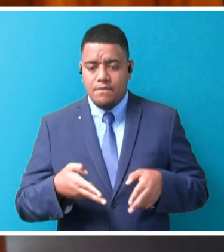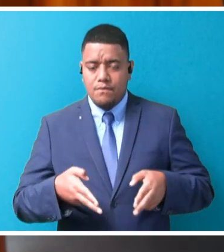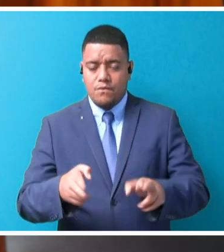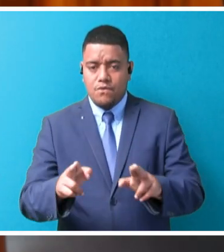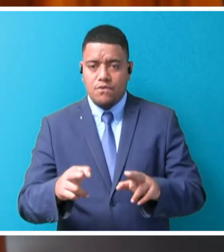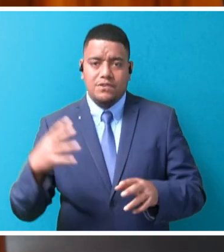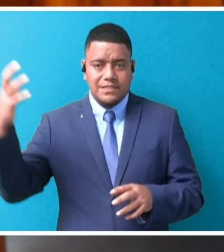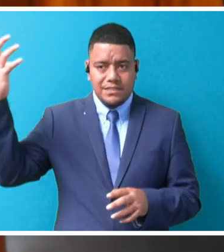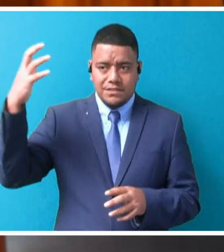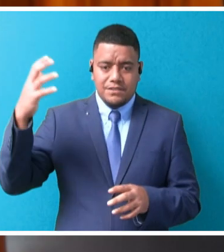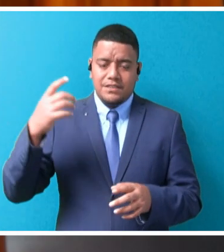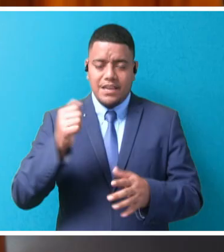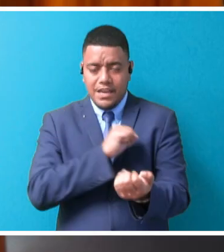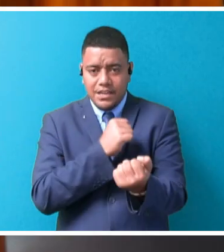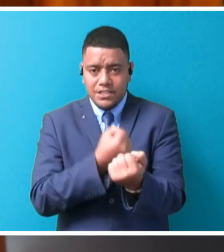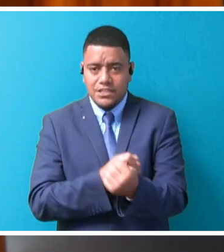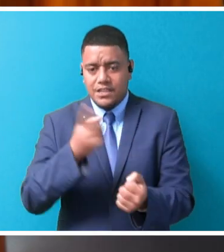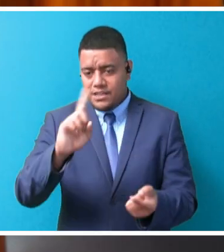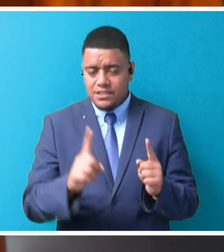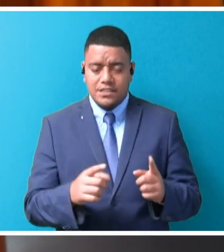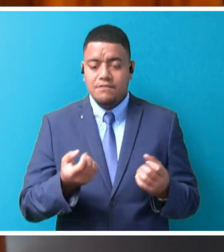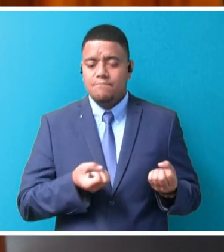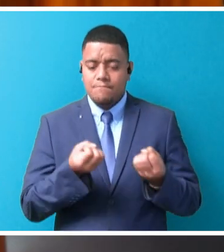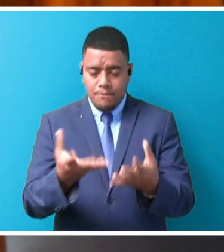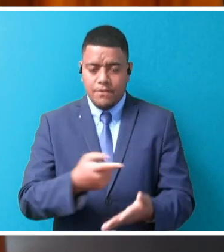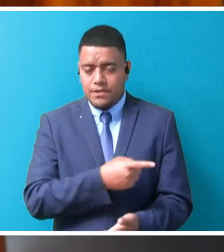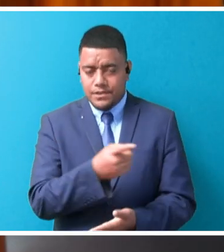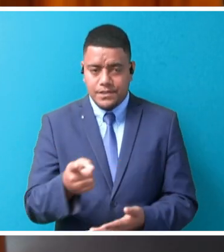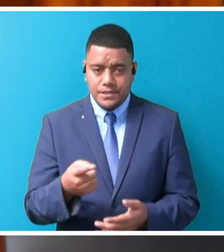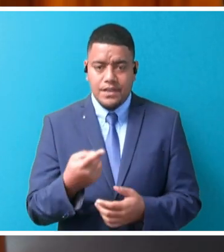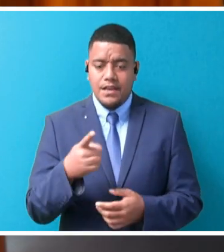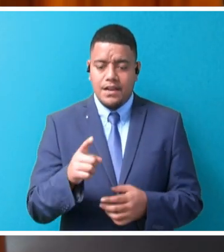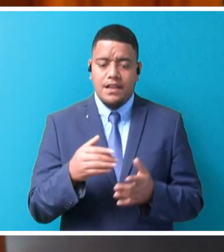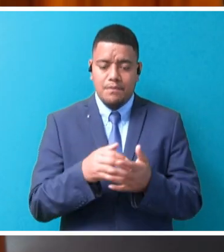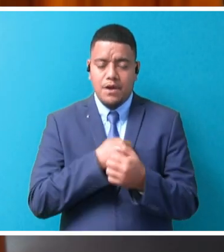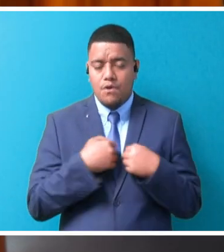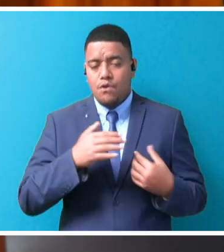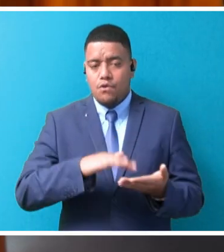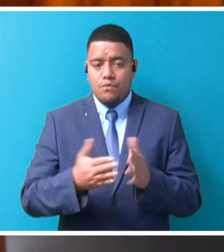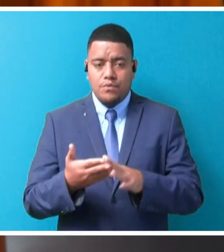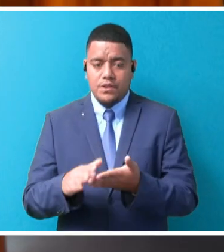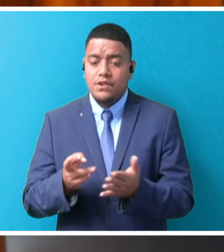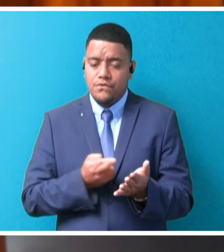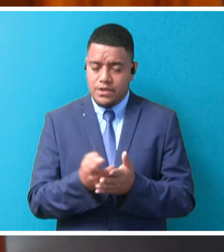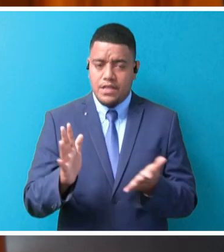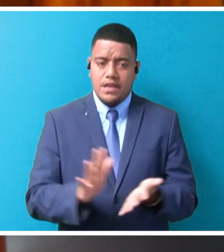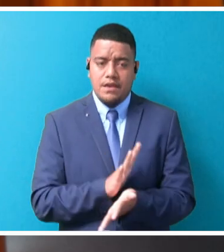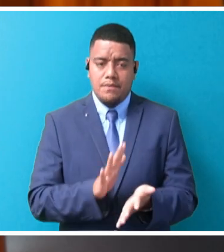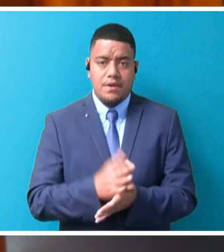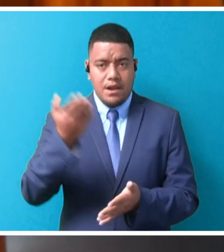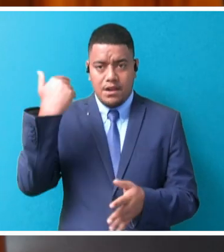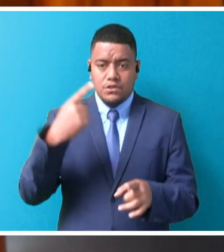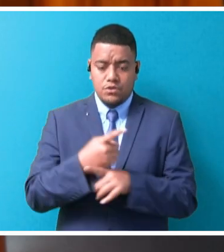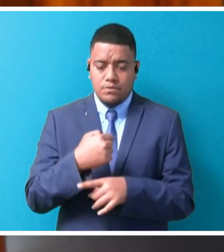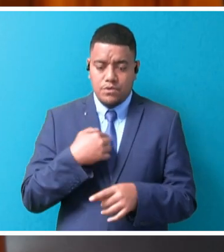freezers, and all this that have helped our rural and maritime communities. And they are really happy. Last week I was in